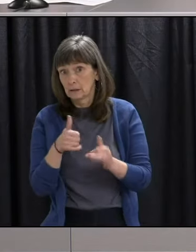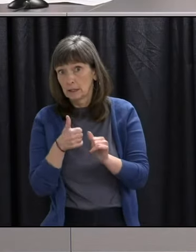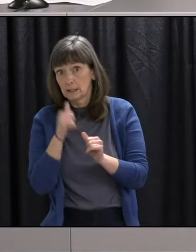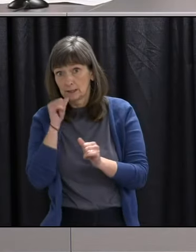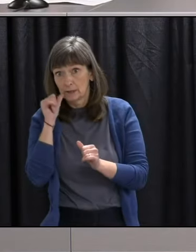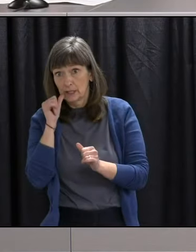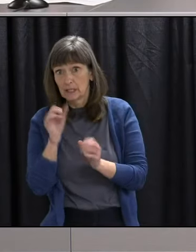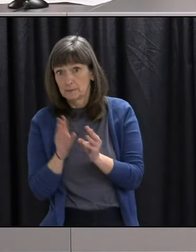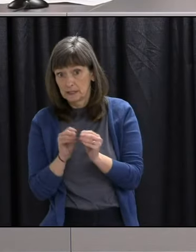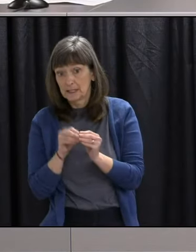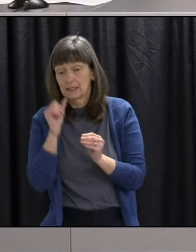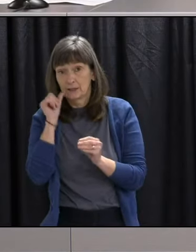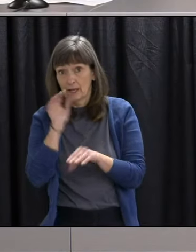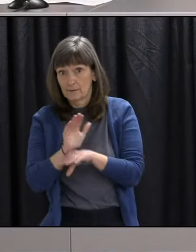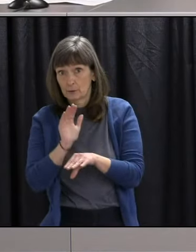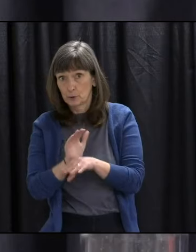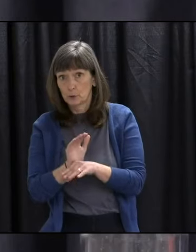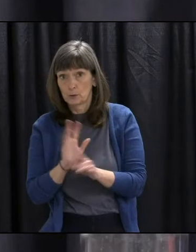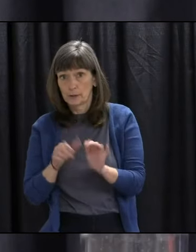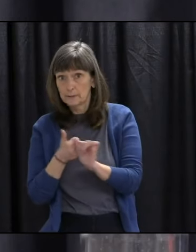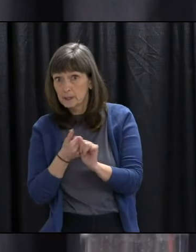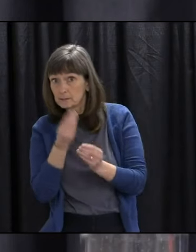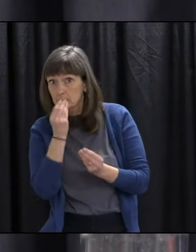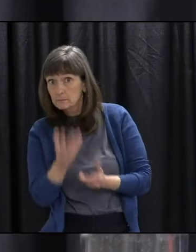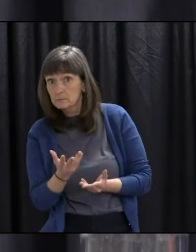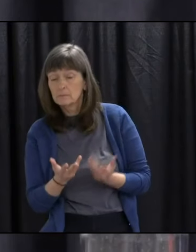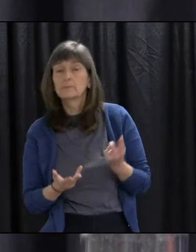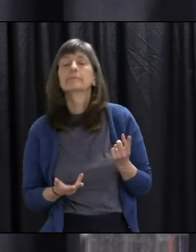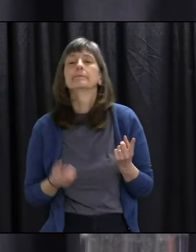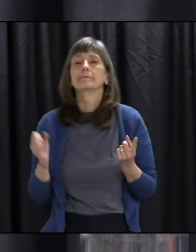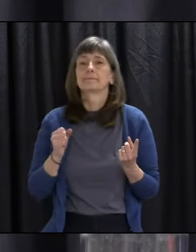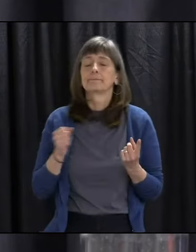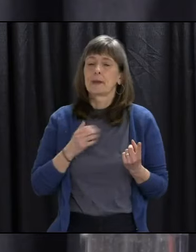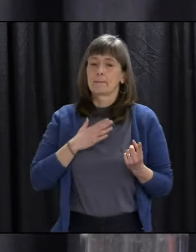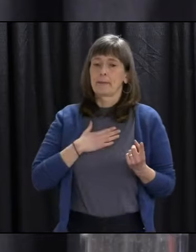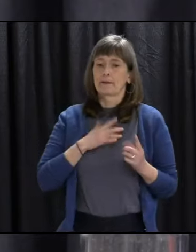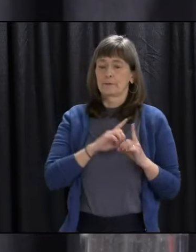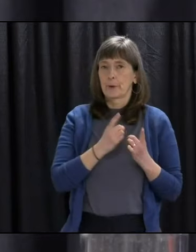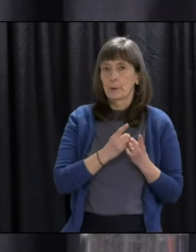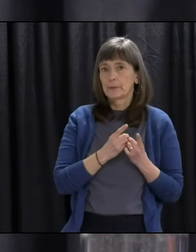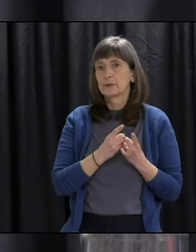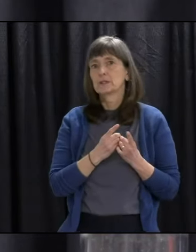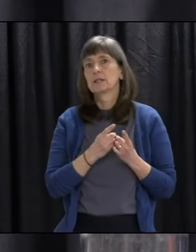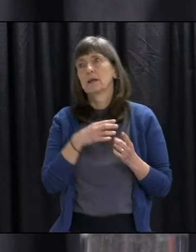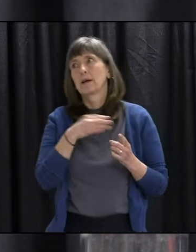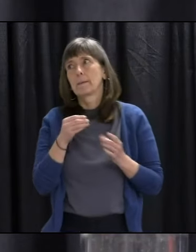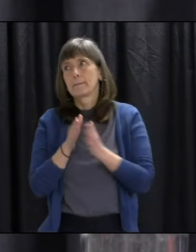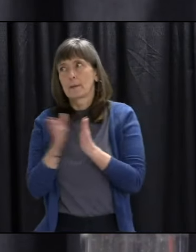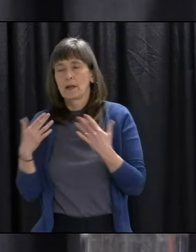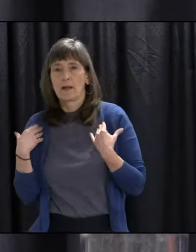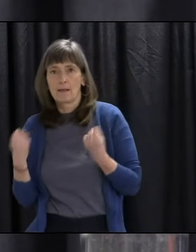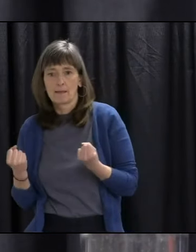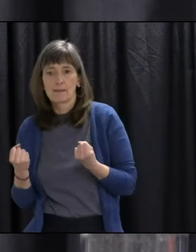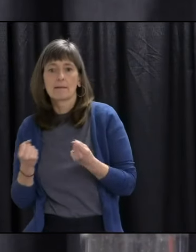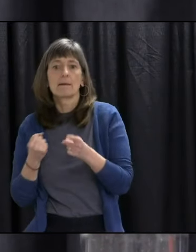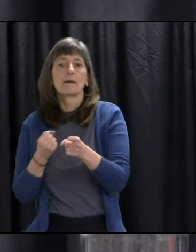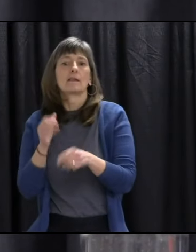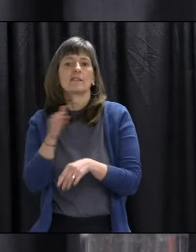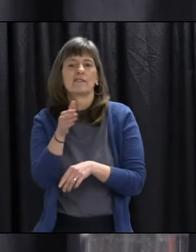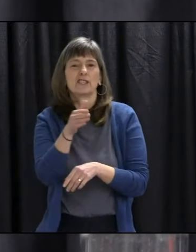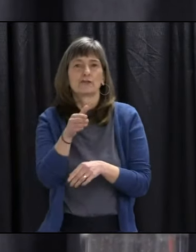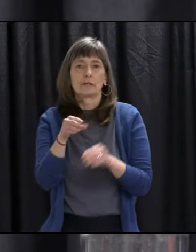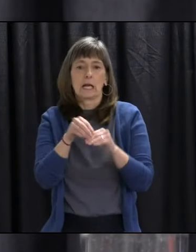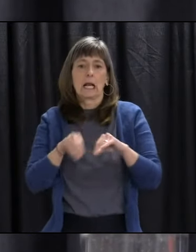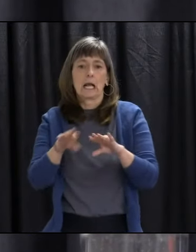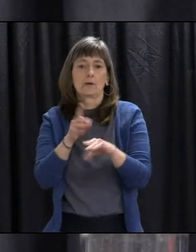meeting. Certainly, that was a meeting between officials in my department, public health, and staff from fisheries and